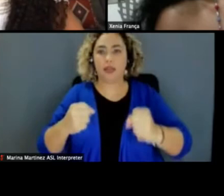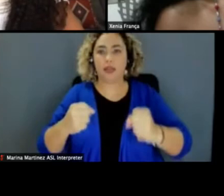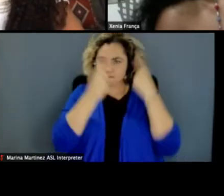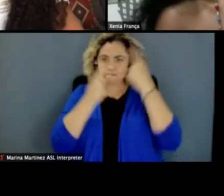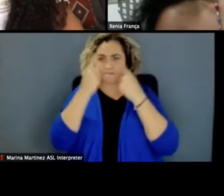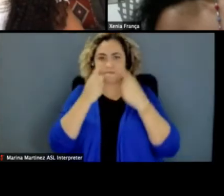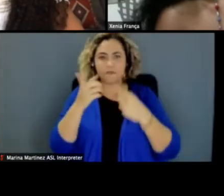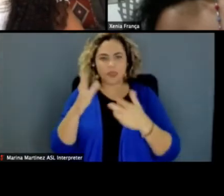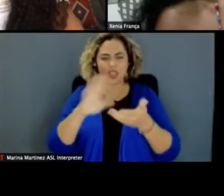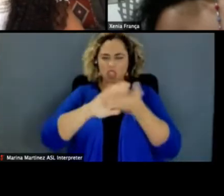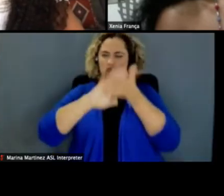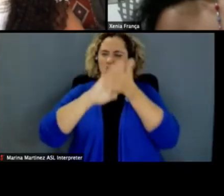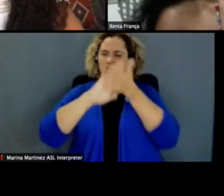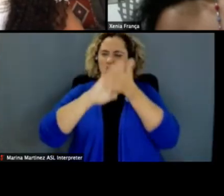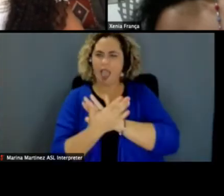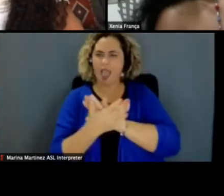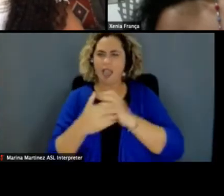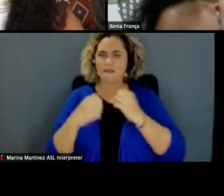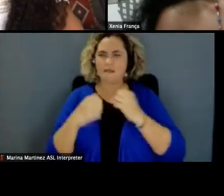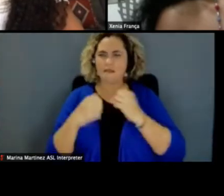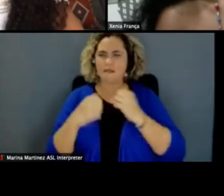and transformation. And so